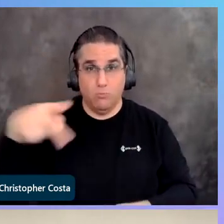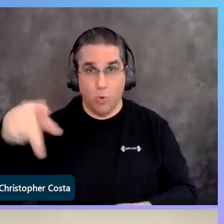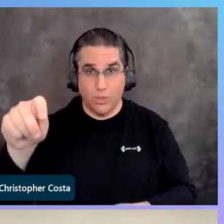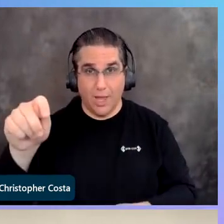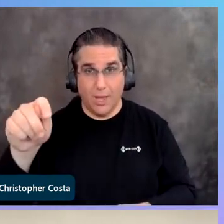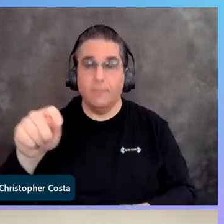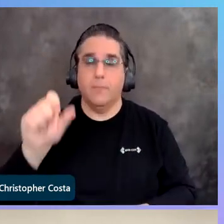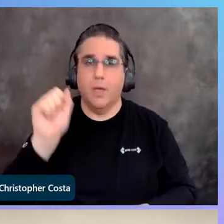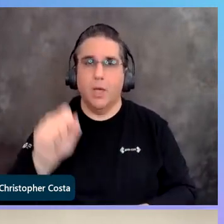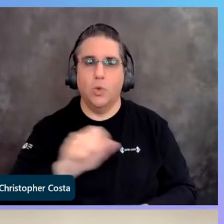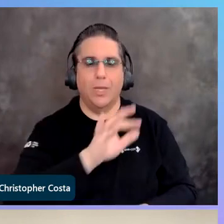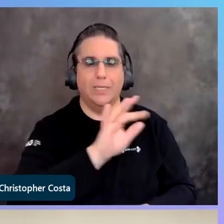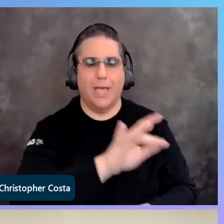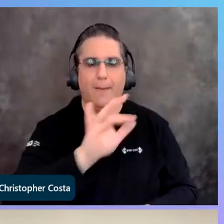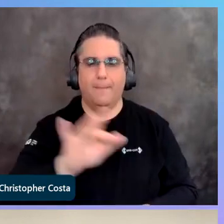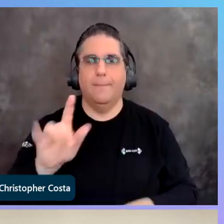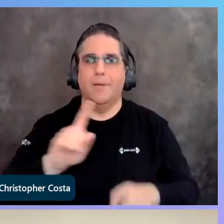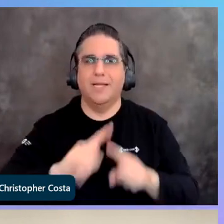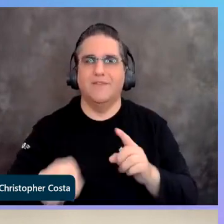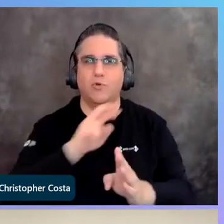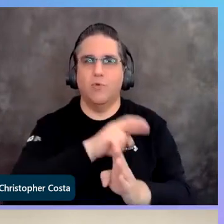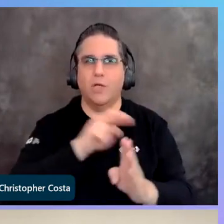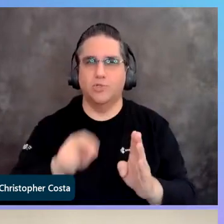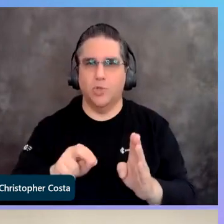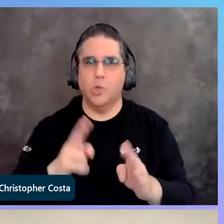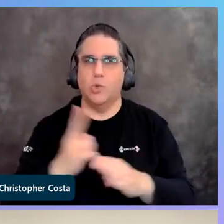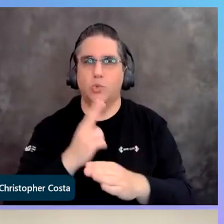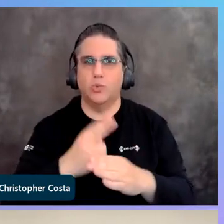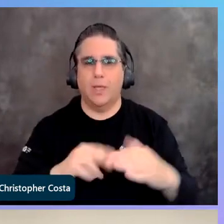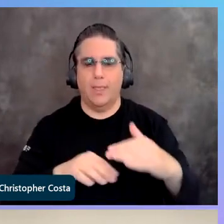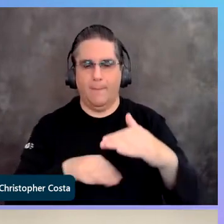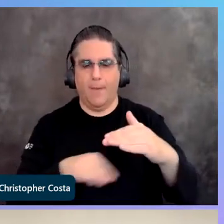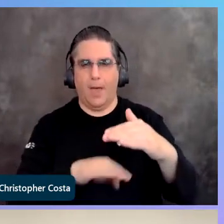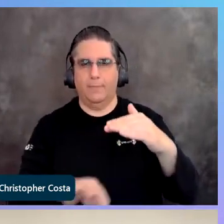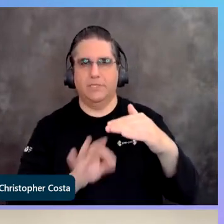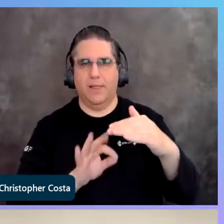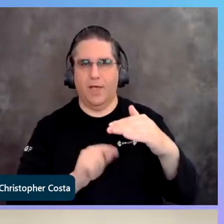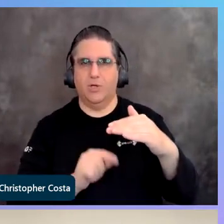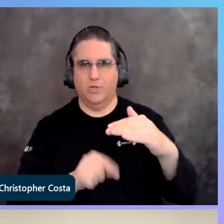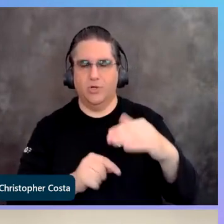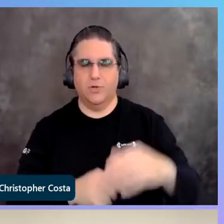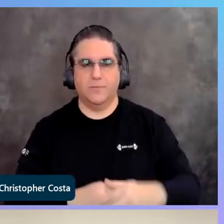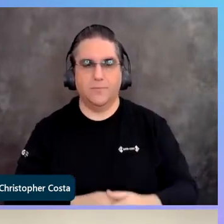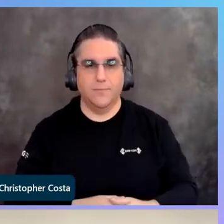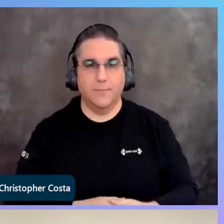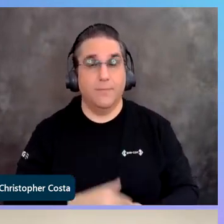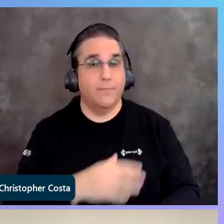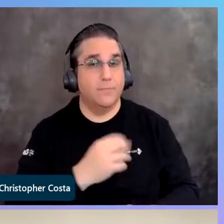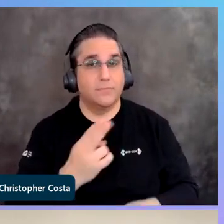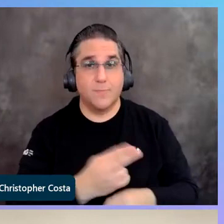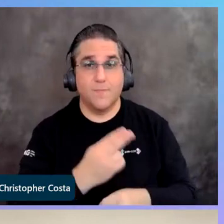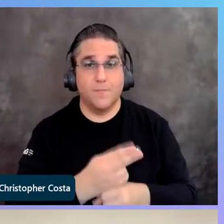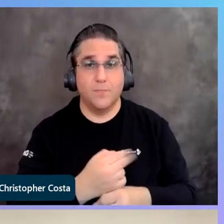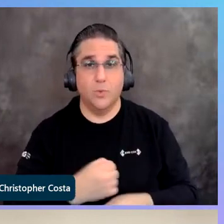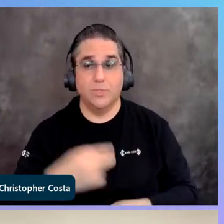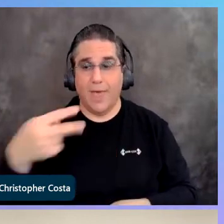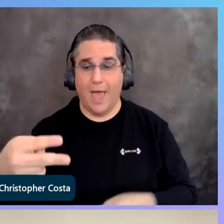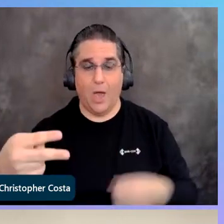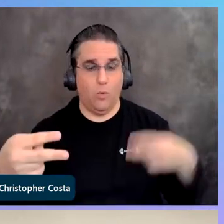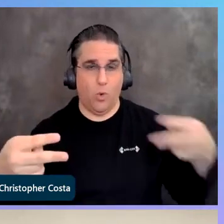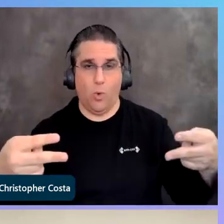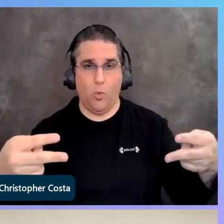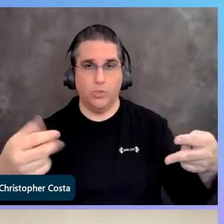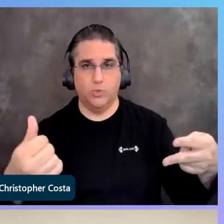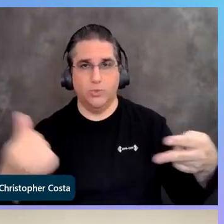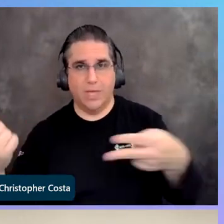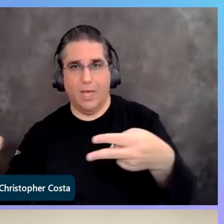different ratios using the selector at the bottom. You can also use the left and right arrows at the top to cycle through